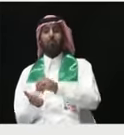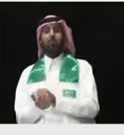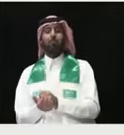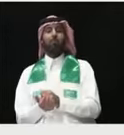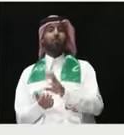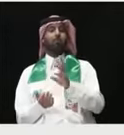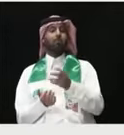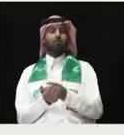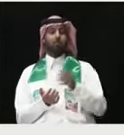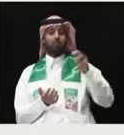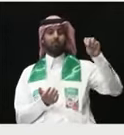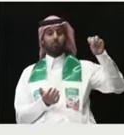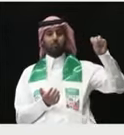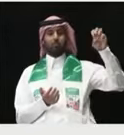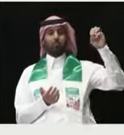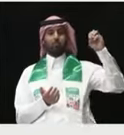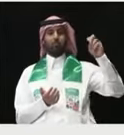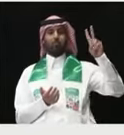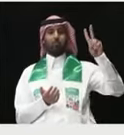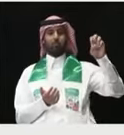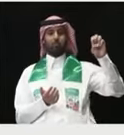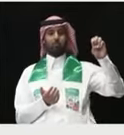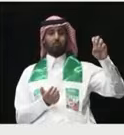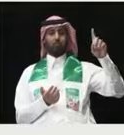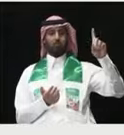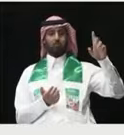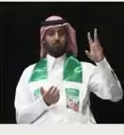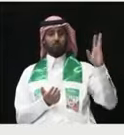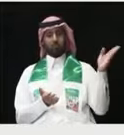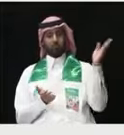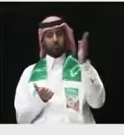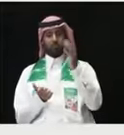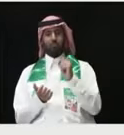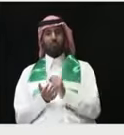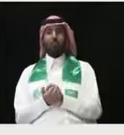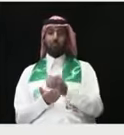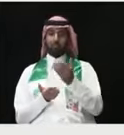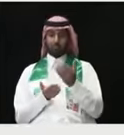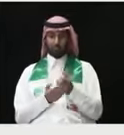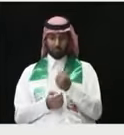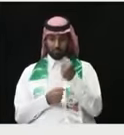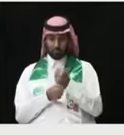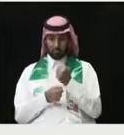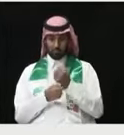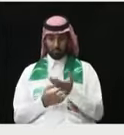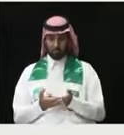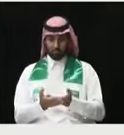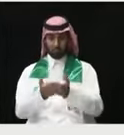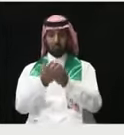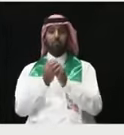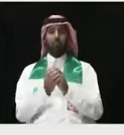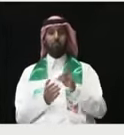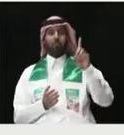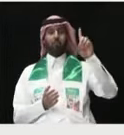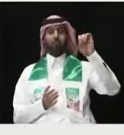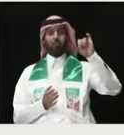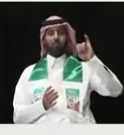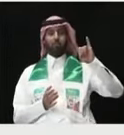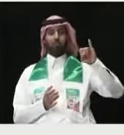verb action move and the helping verb did. The helping verb here is